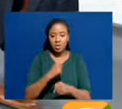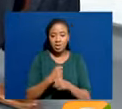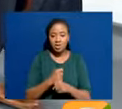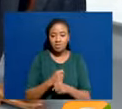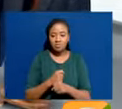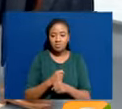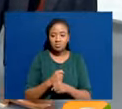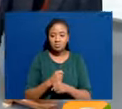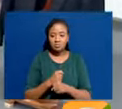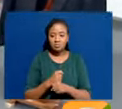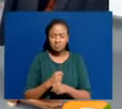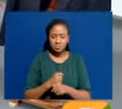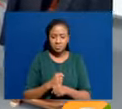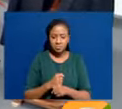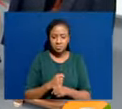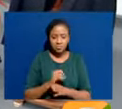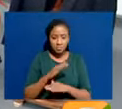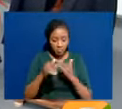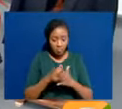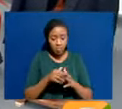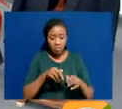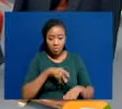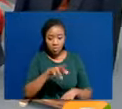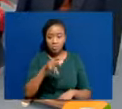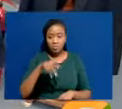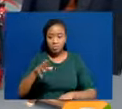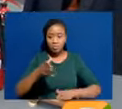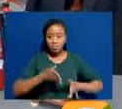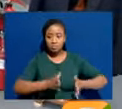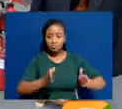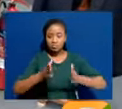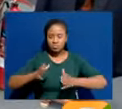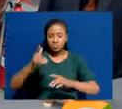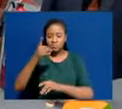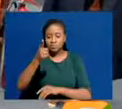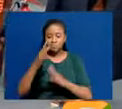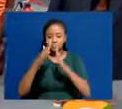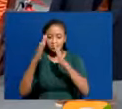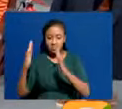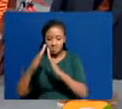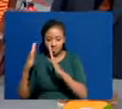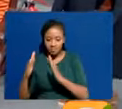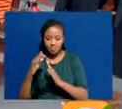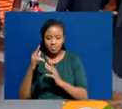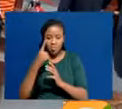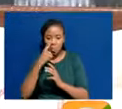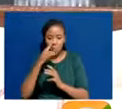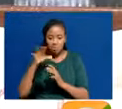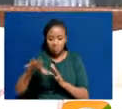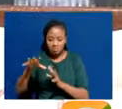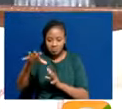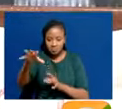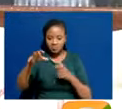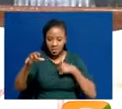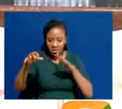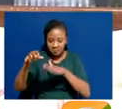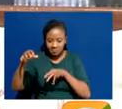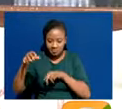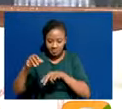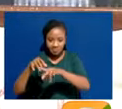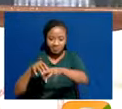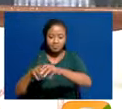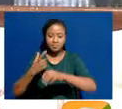We want to increase. All these paths are you guys. This is what we see. That's you. Pathways in the estates, we're doing that. Using our own capacity. Very